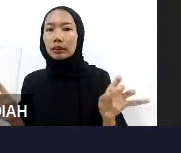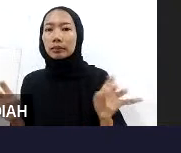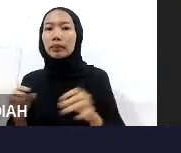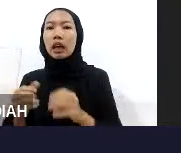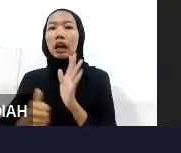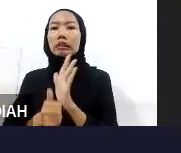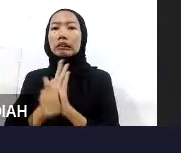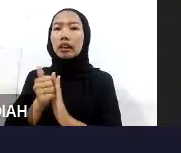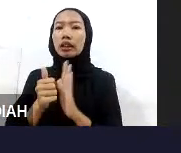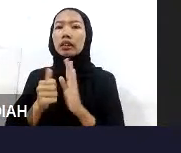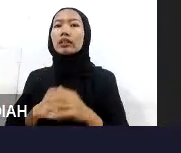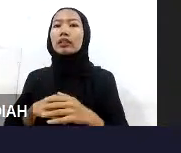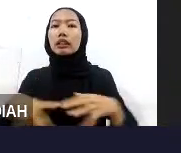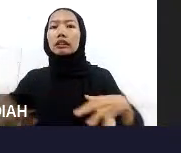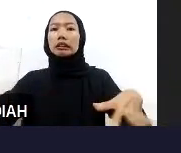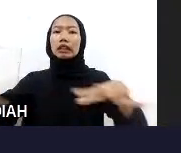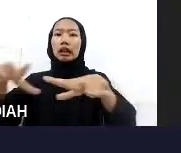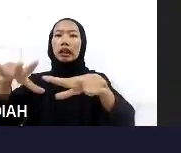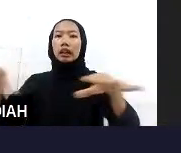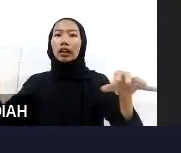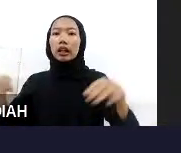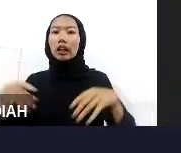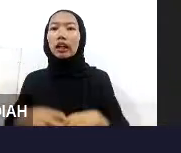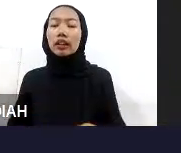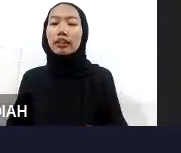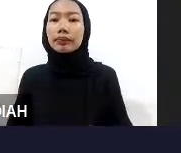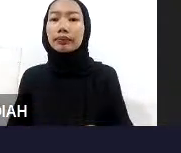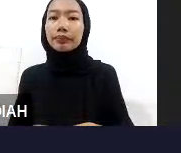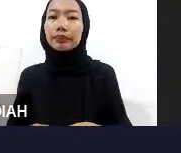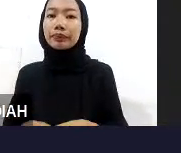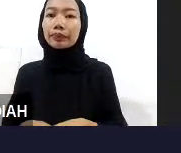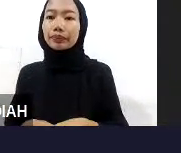No, it's not this.